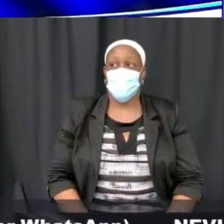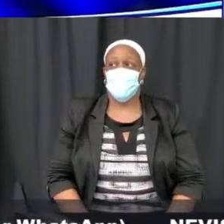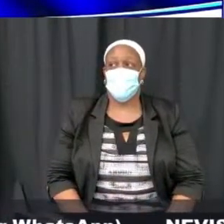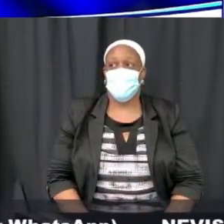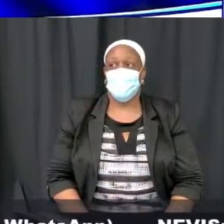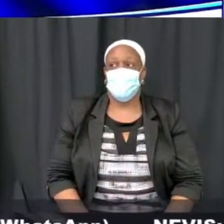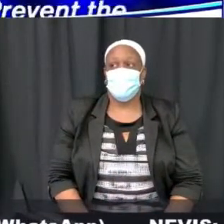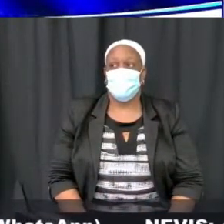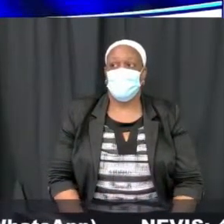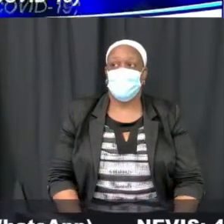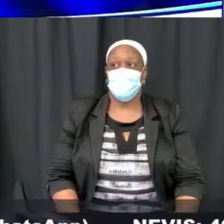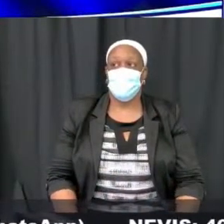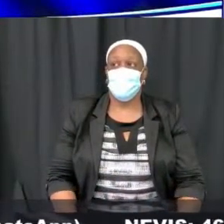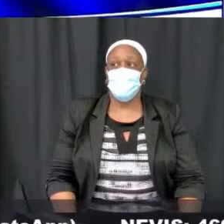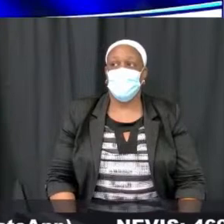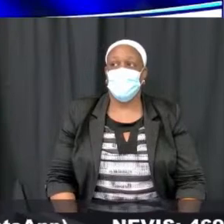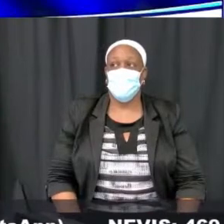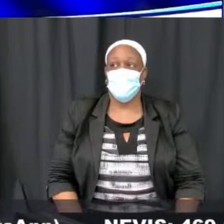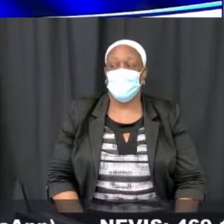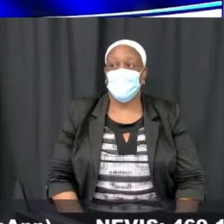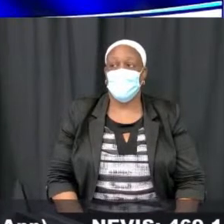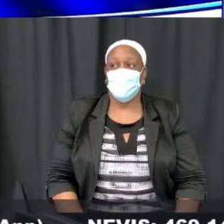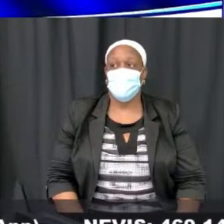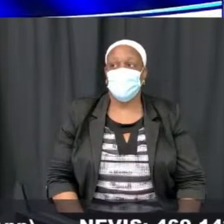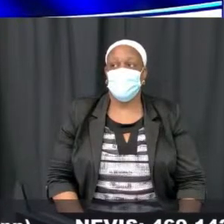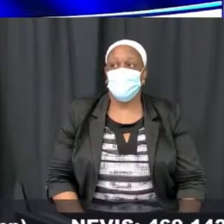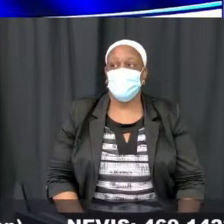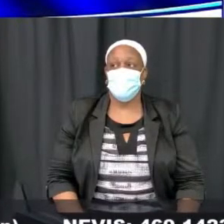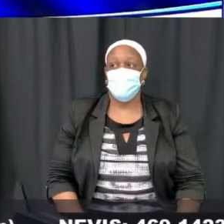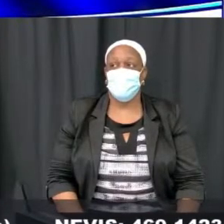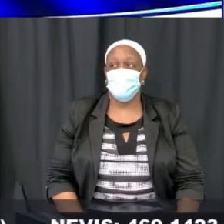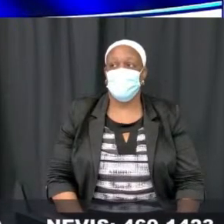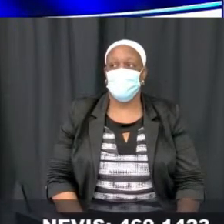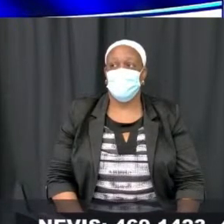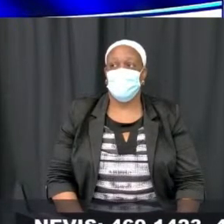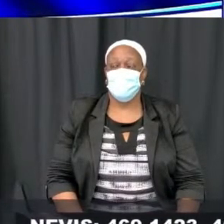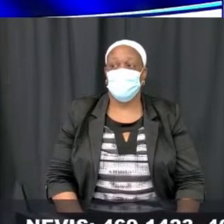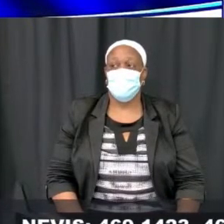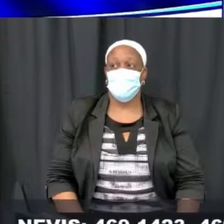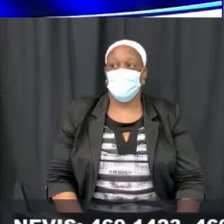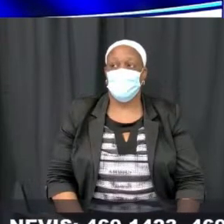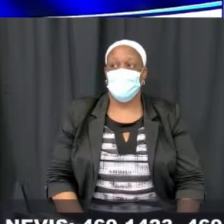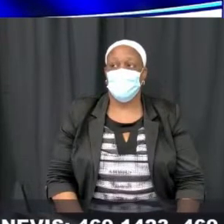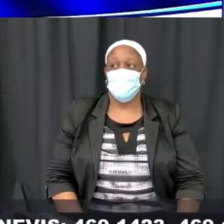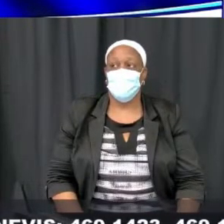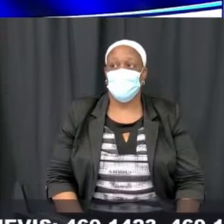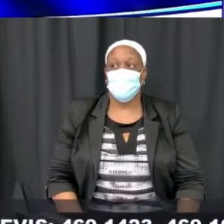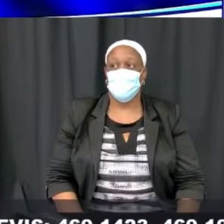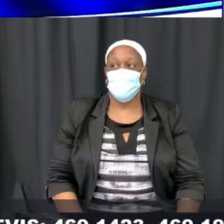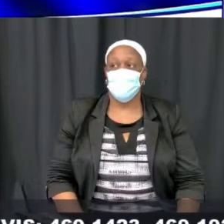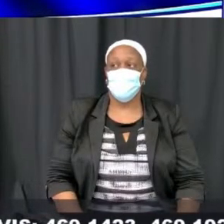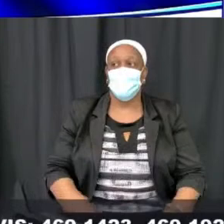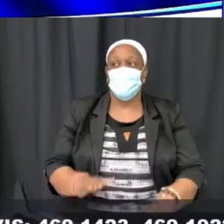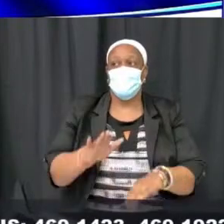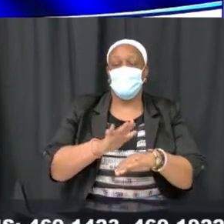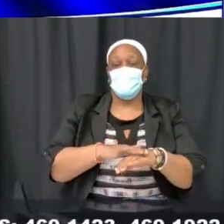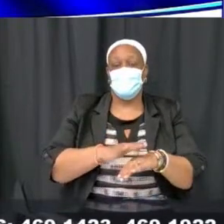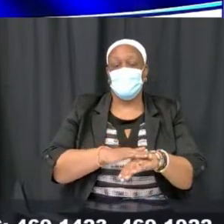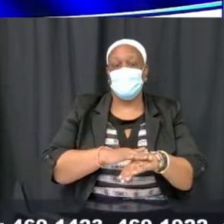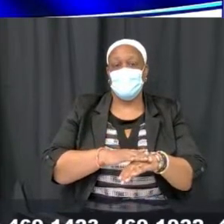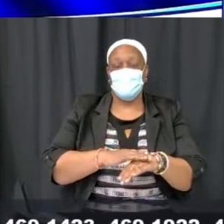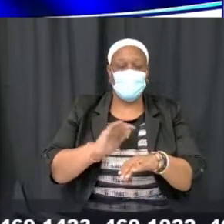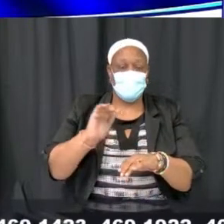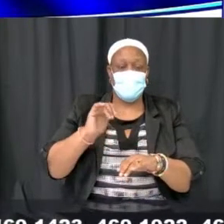force would have convened a multi-stakeholders meeting on July